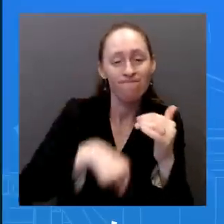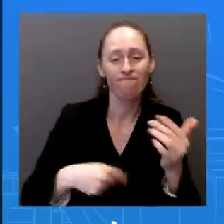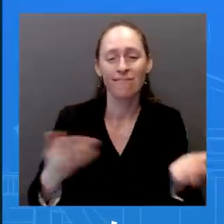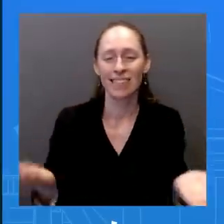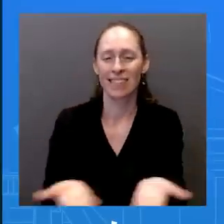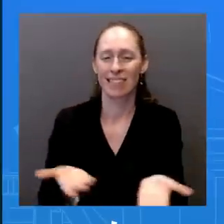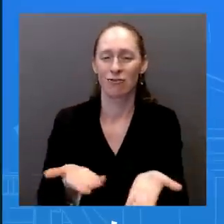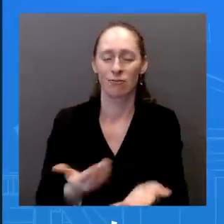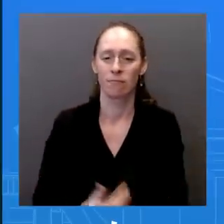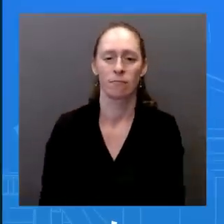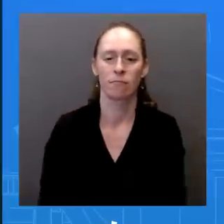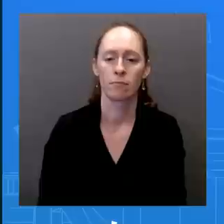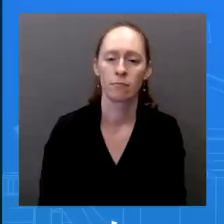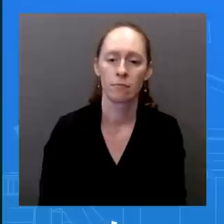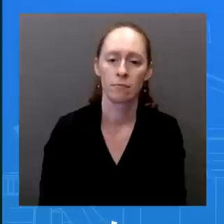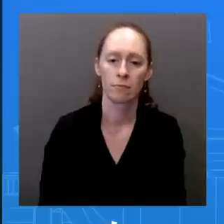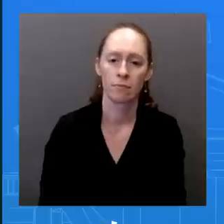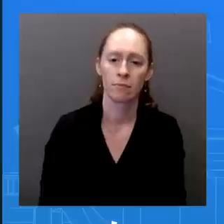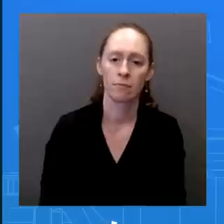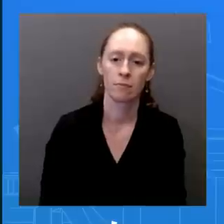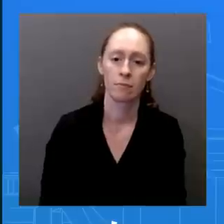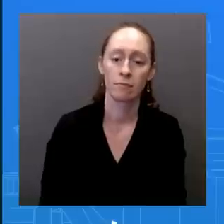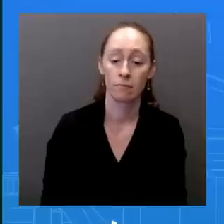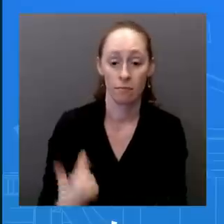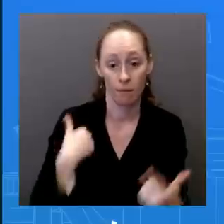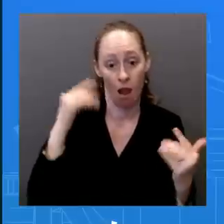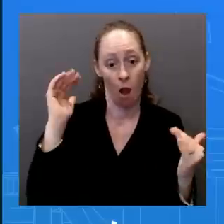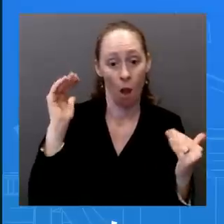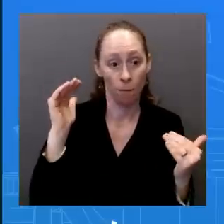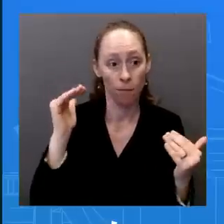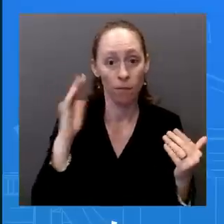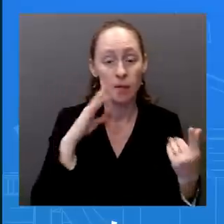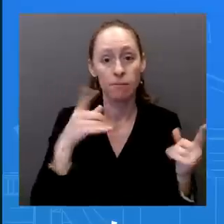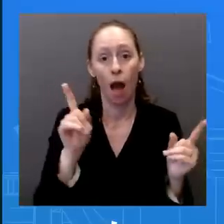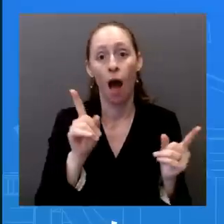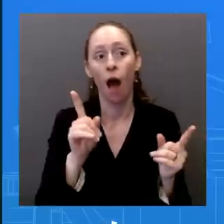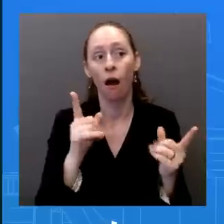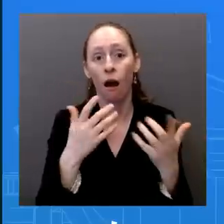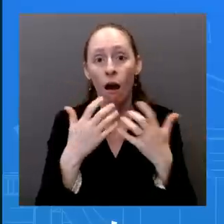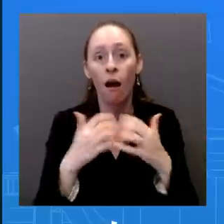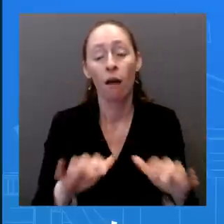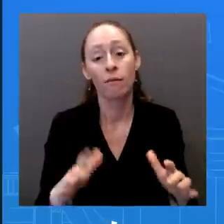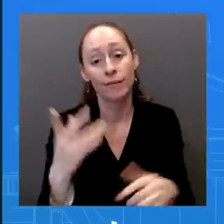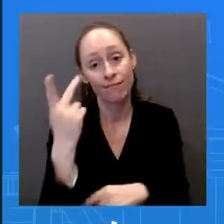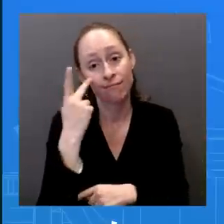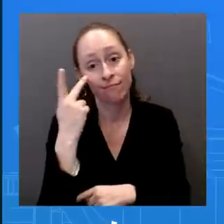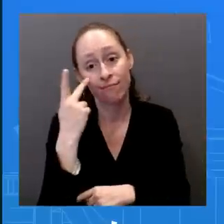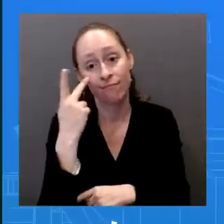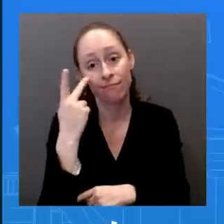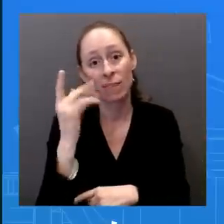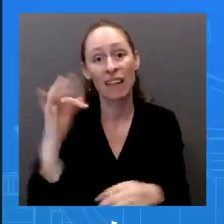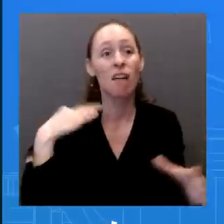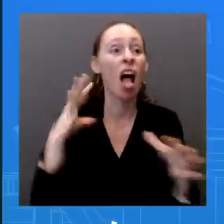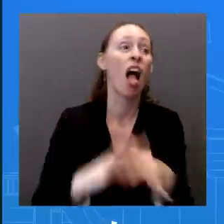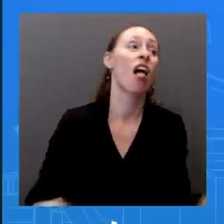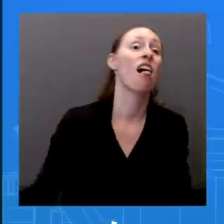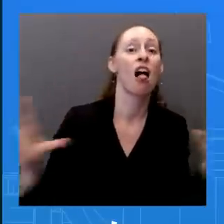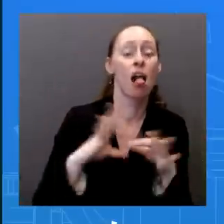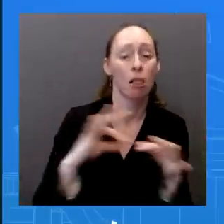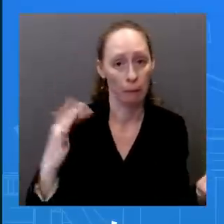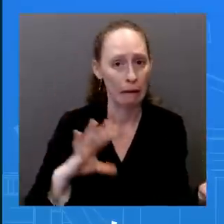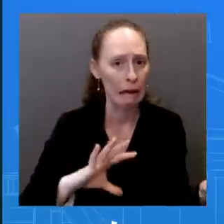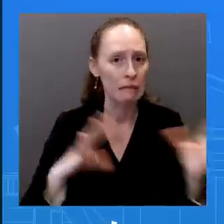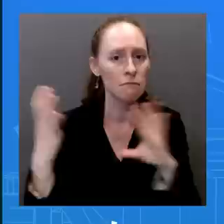succeed. But the bottom line is that President Biden is prepared to take hard decisions to get them